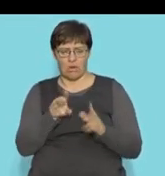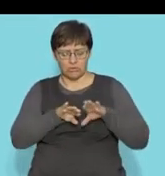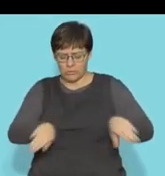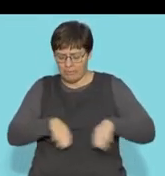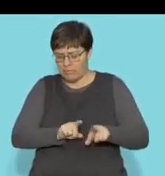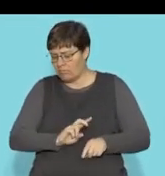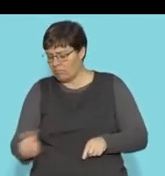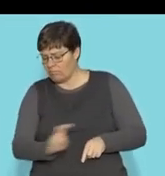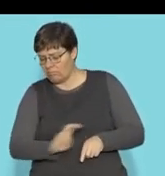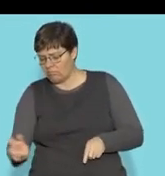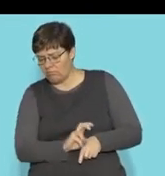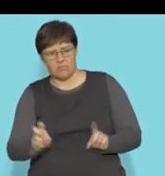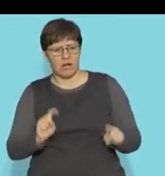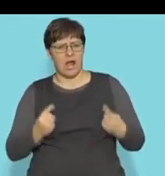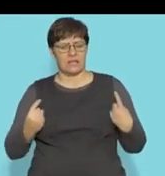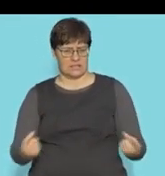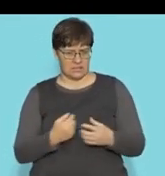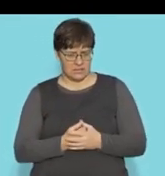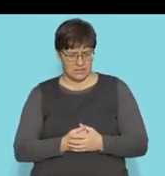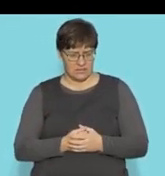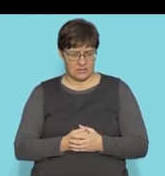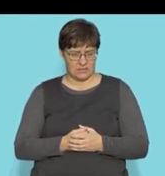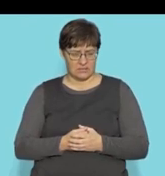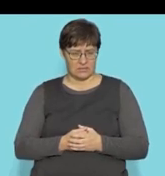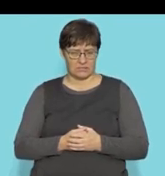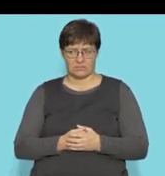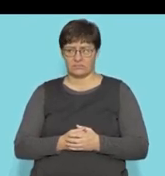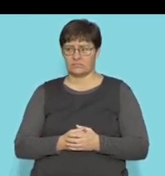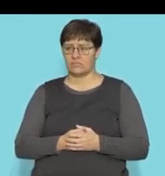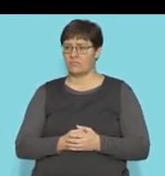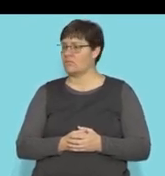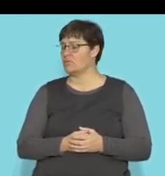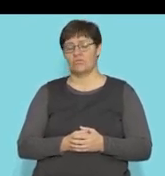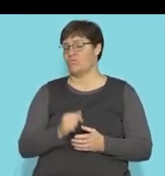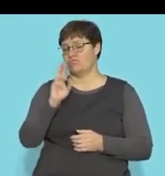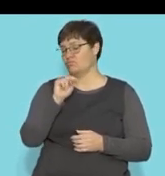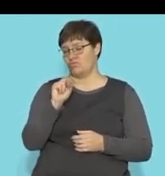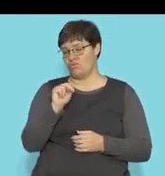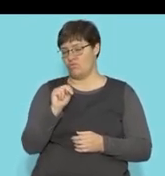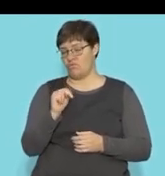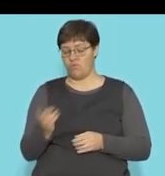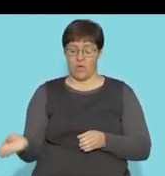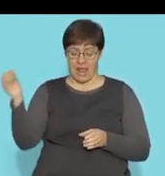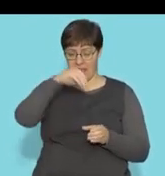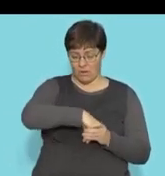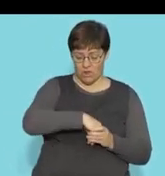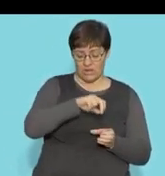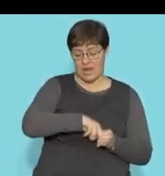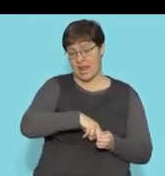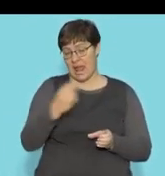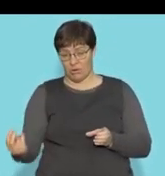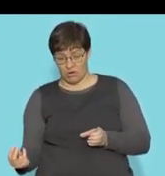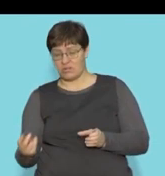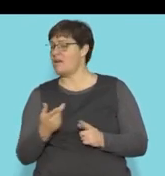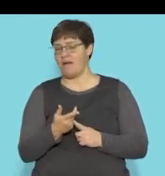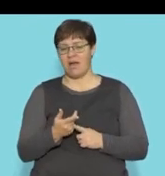cannot swim over the sea. So we know that no, immigration and